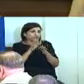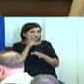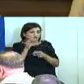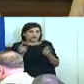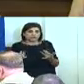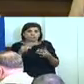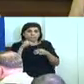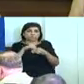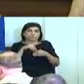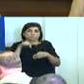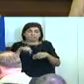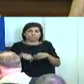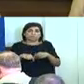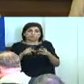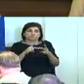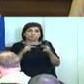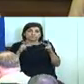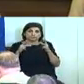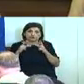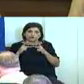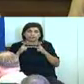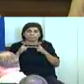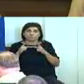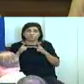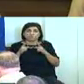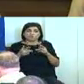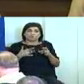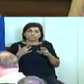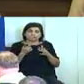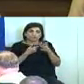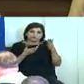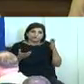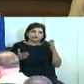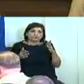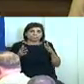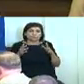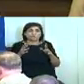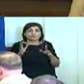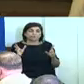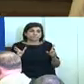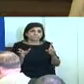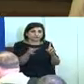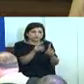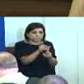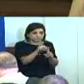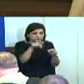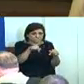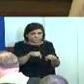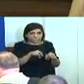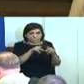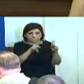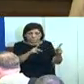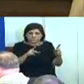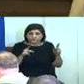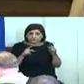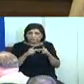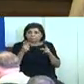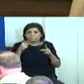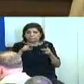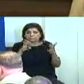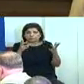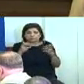And know that they feel something. They're drawn to this place. Because they want what we